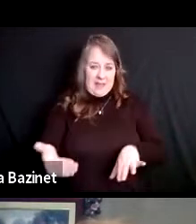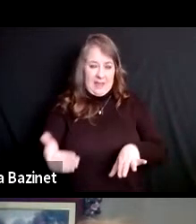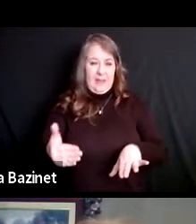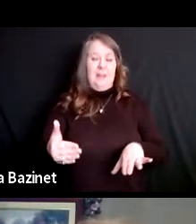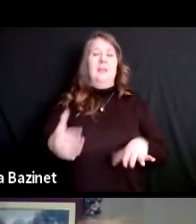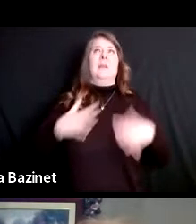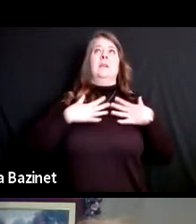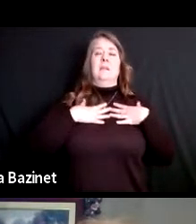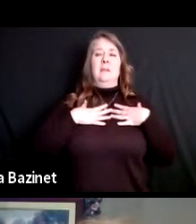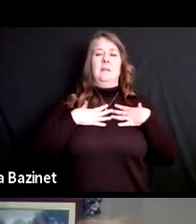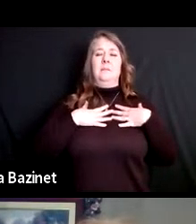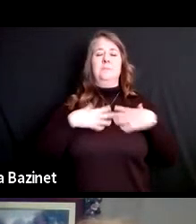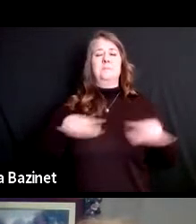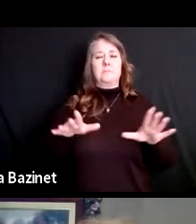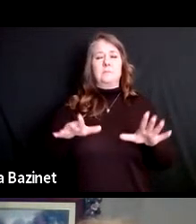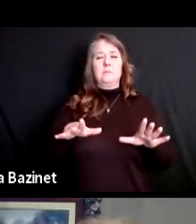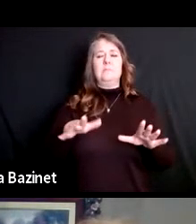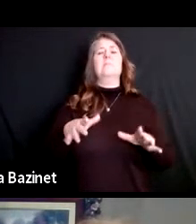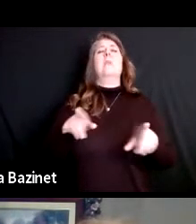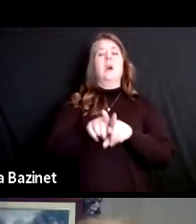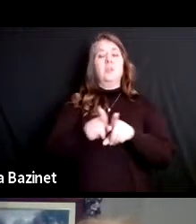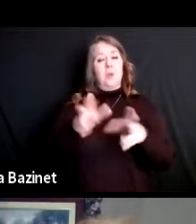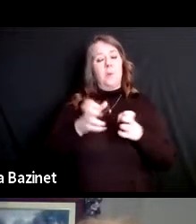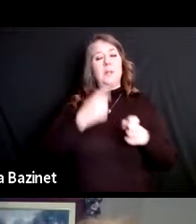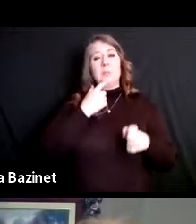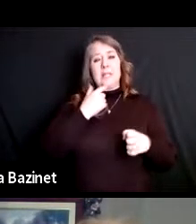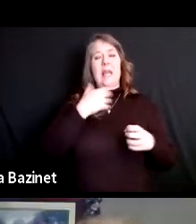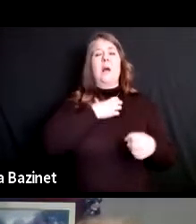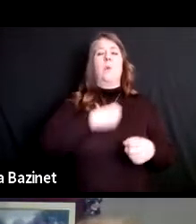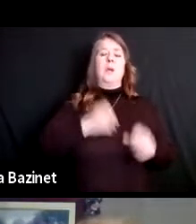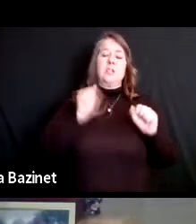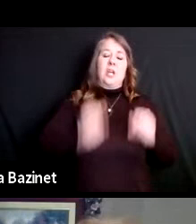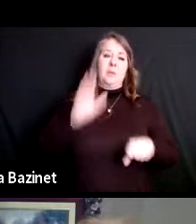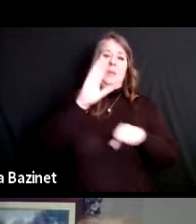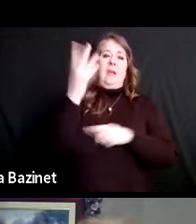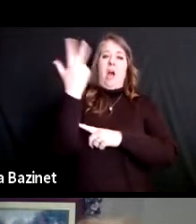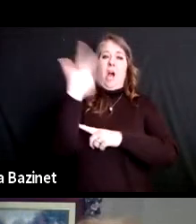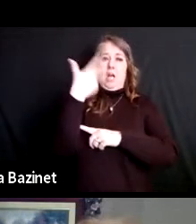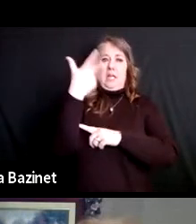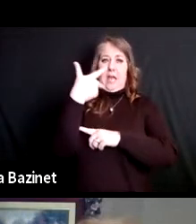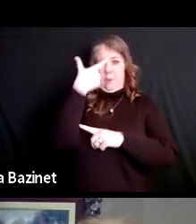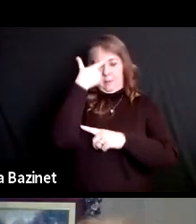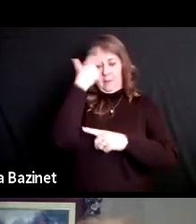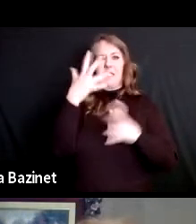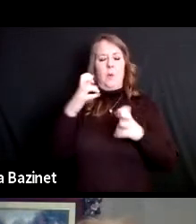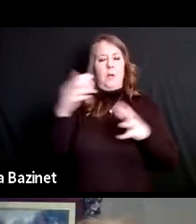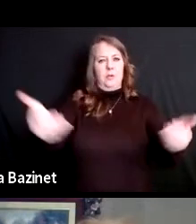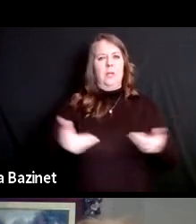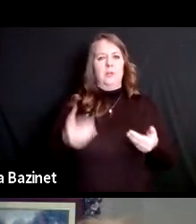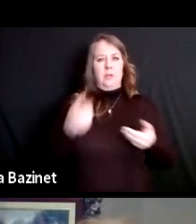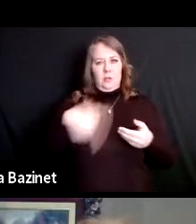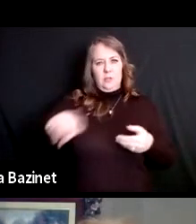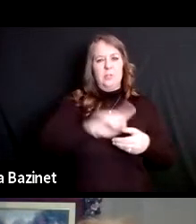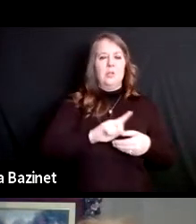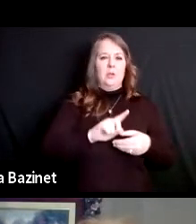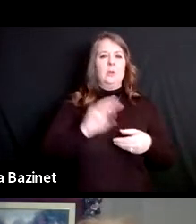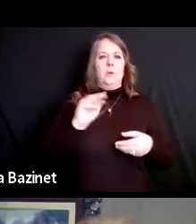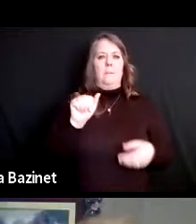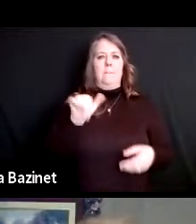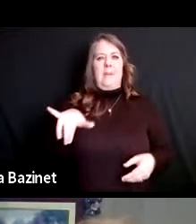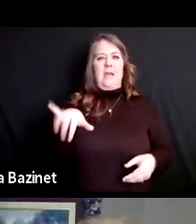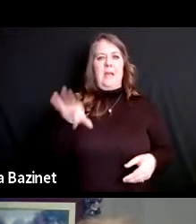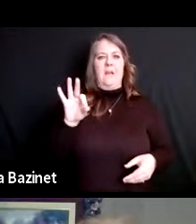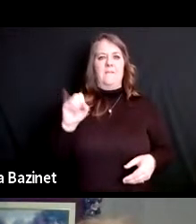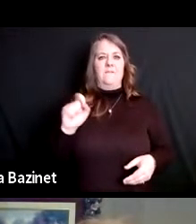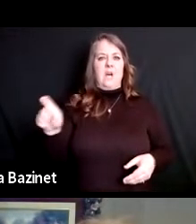I also wanted to say, I wish I could be on camera because I wanted to introduce you to May Fox. May Fox is